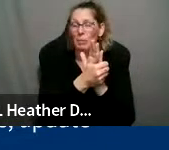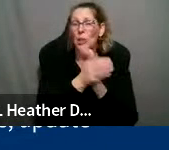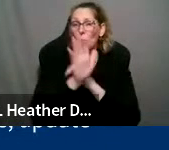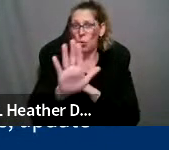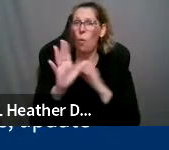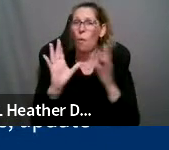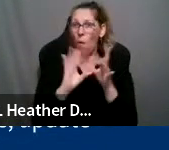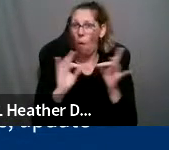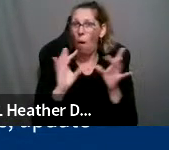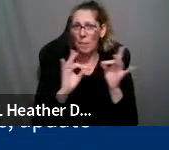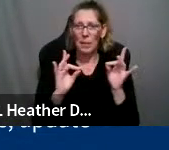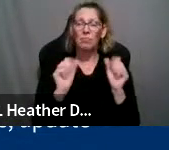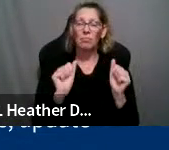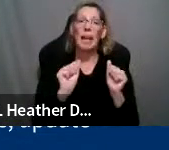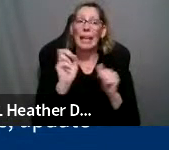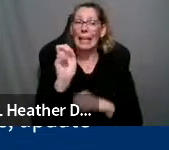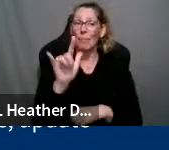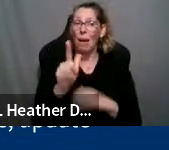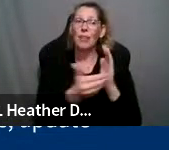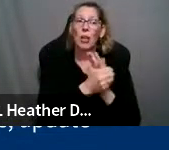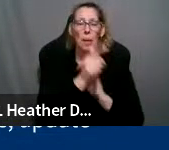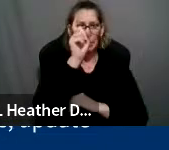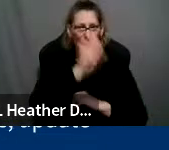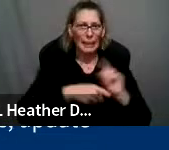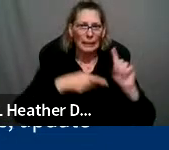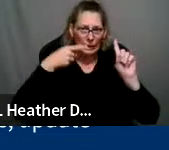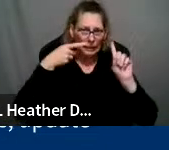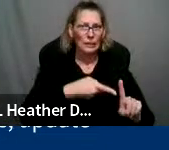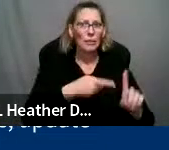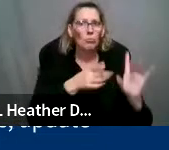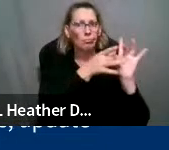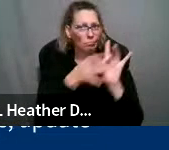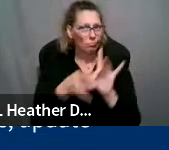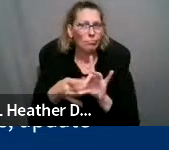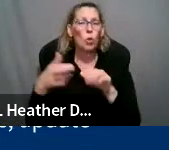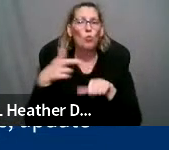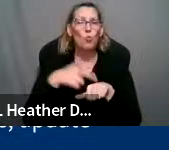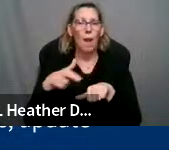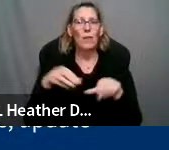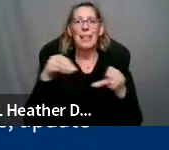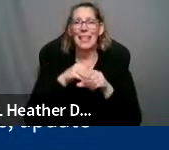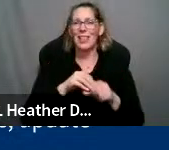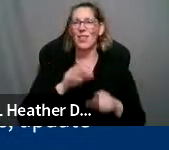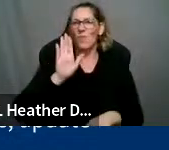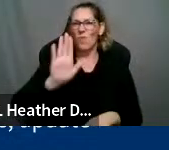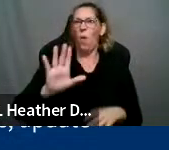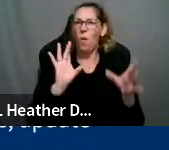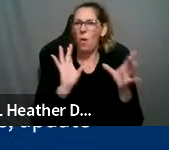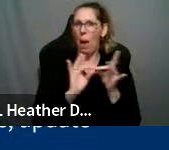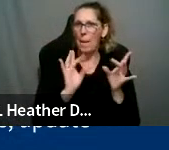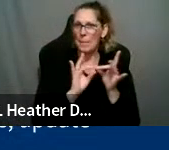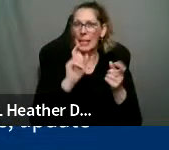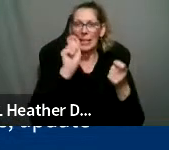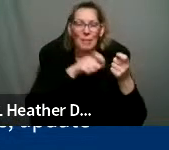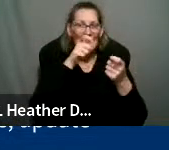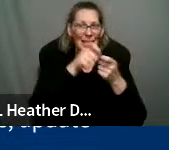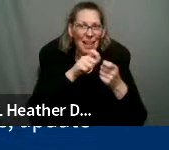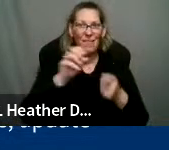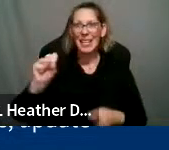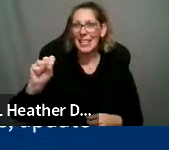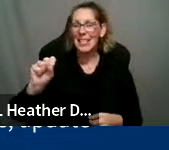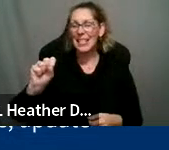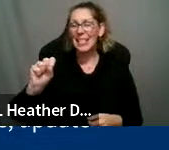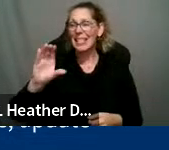So attachments to emails must be specifically referenced in the comment text, including specific citations to